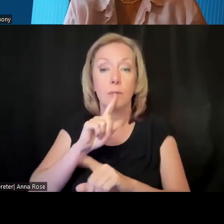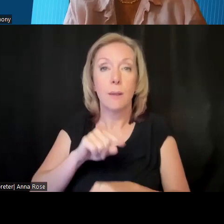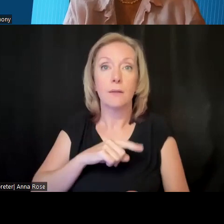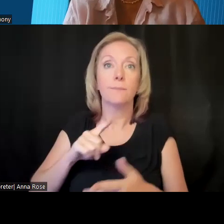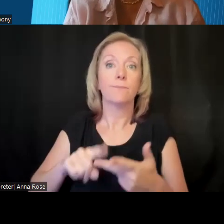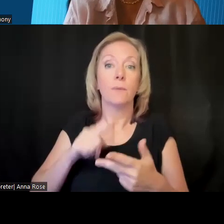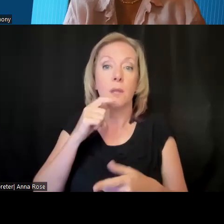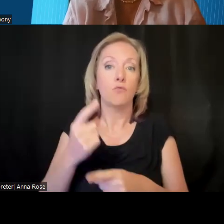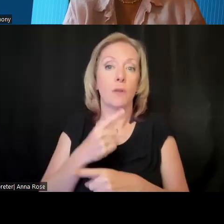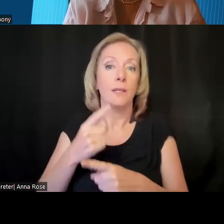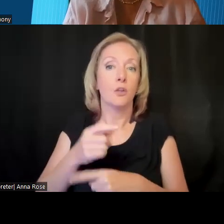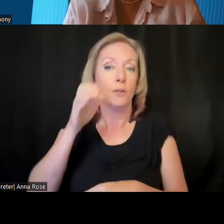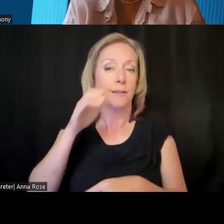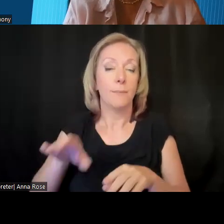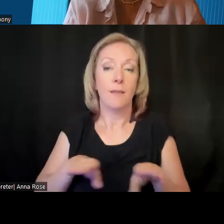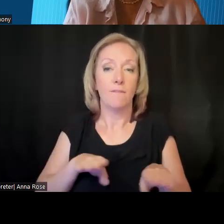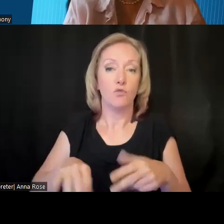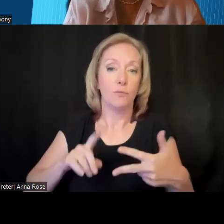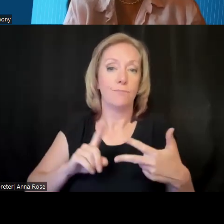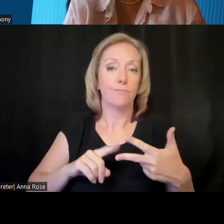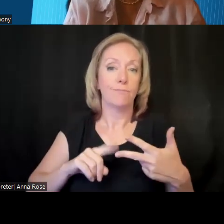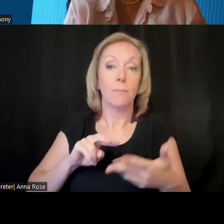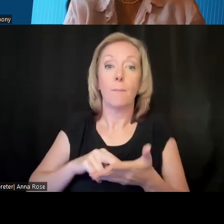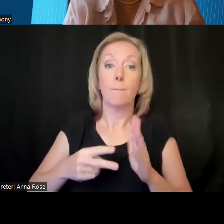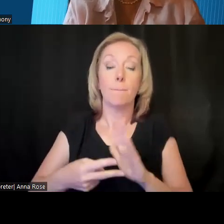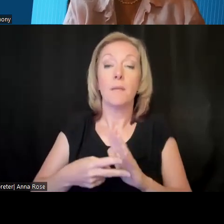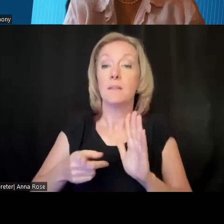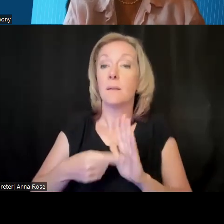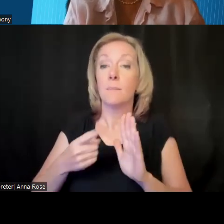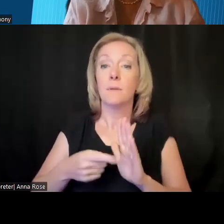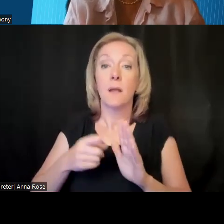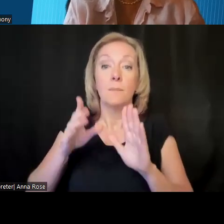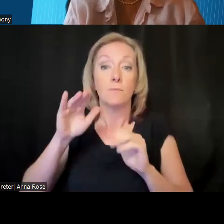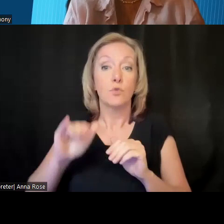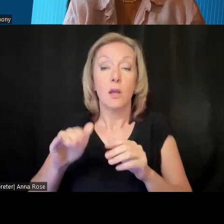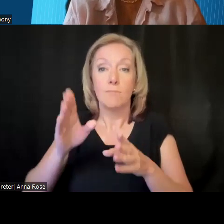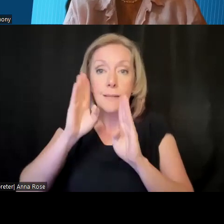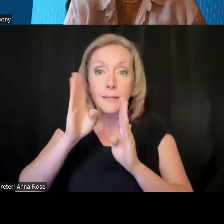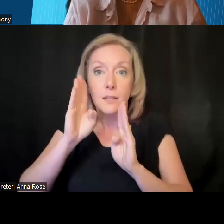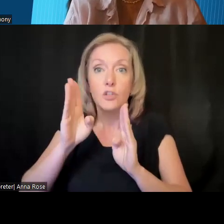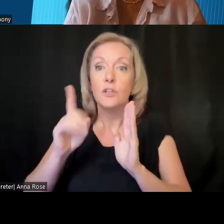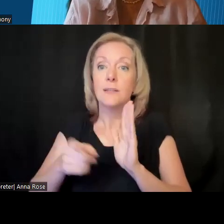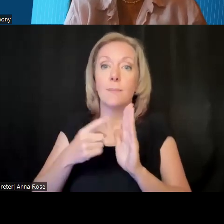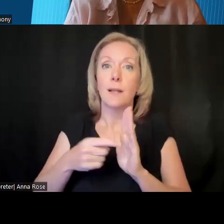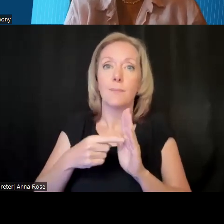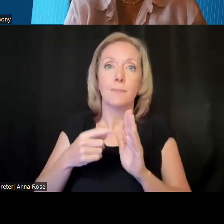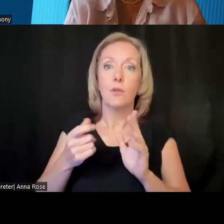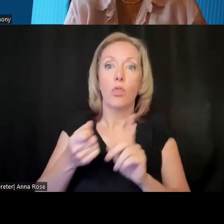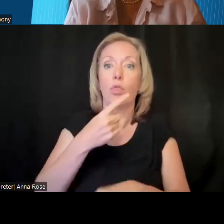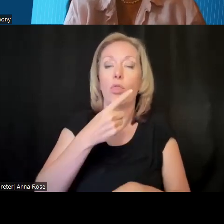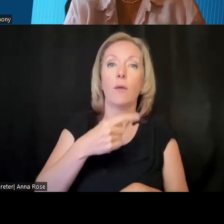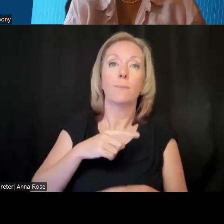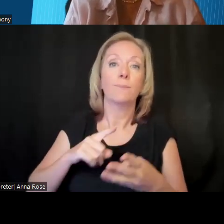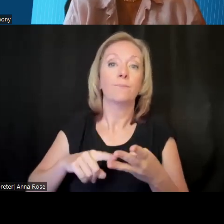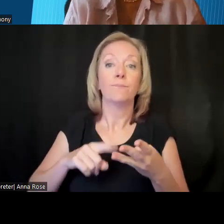listening behaviors. This could be sometimes the kid is tuned in, sometimes the kid is not. Atypical vocal